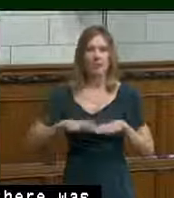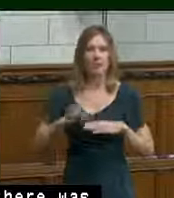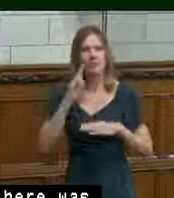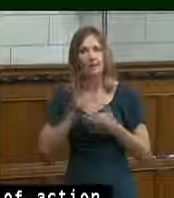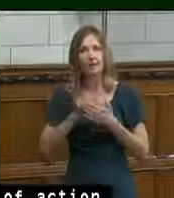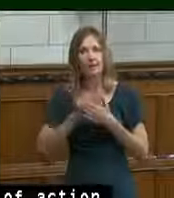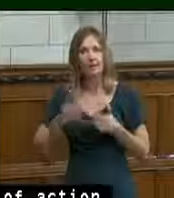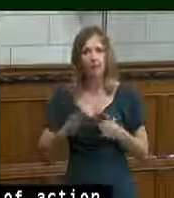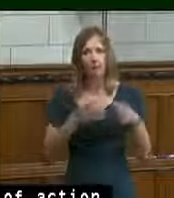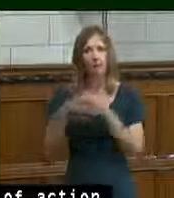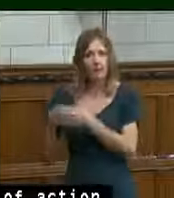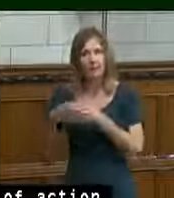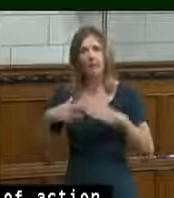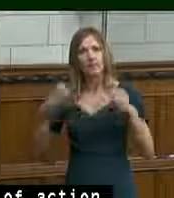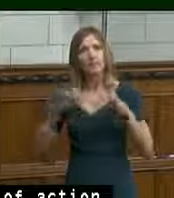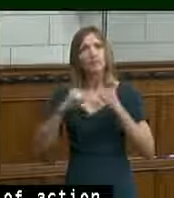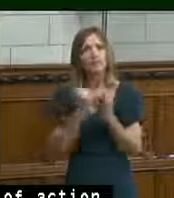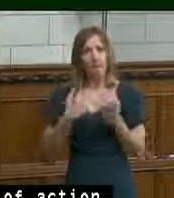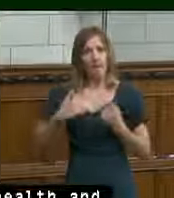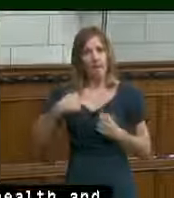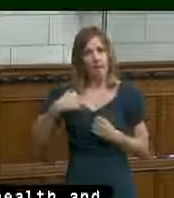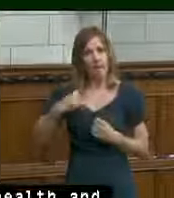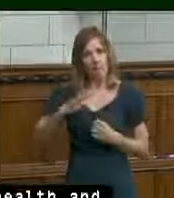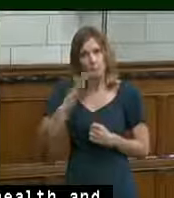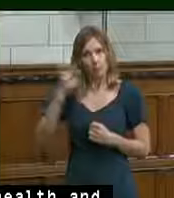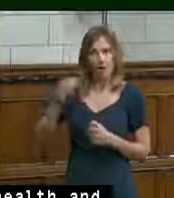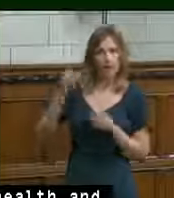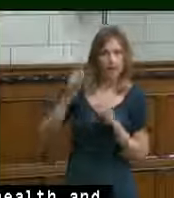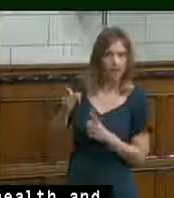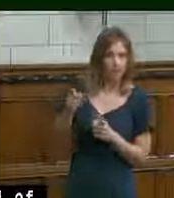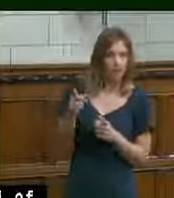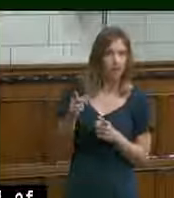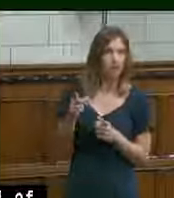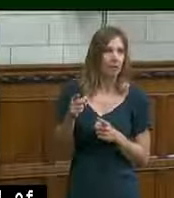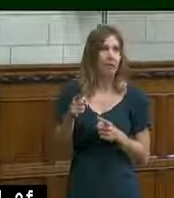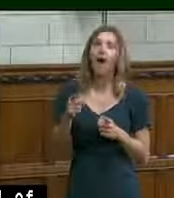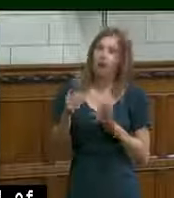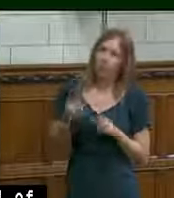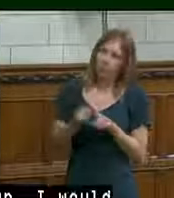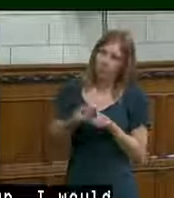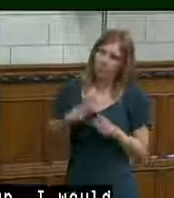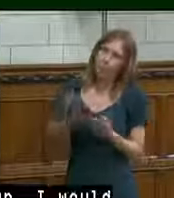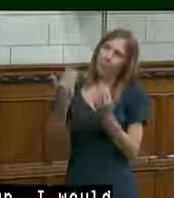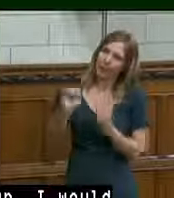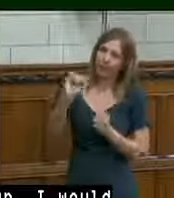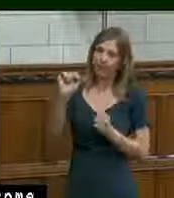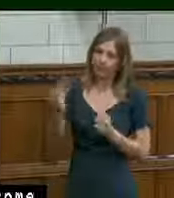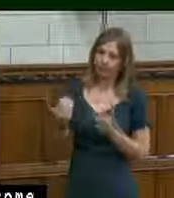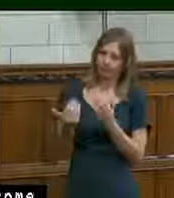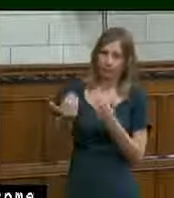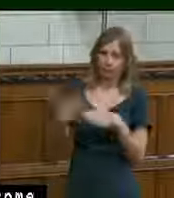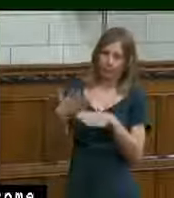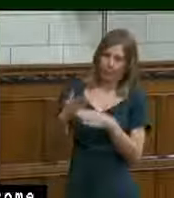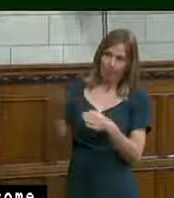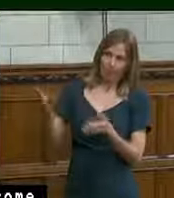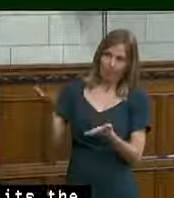Group, I would like to ask the Minister some questions, and in doing so, it's the first chance I've had to welcome her to her place. I wish her well